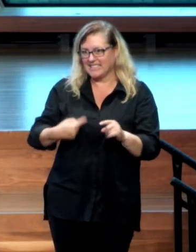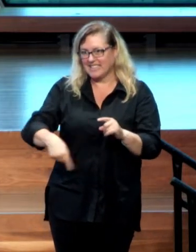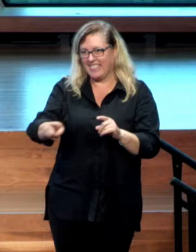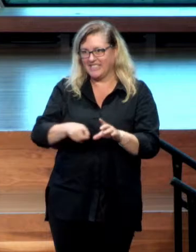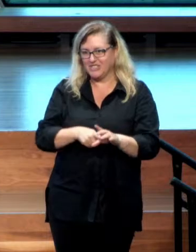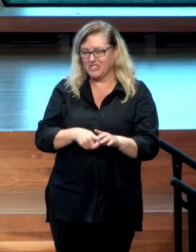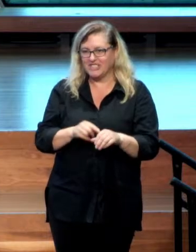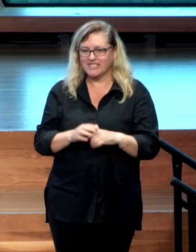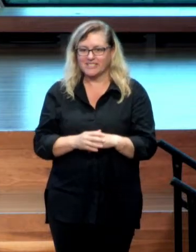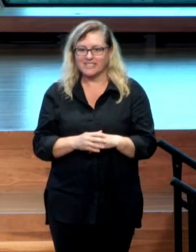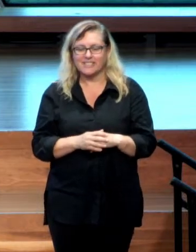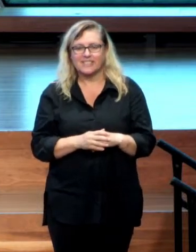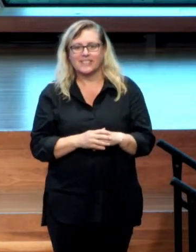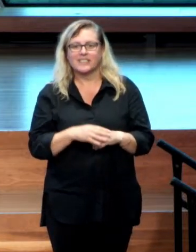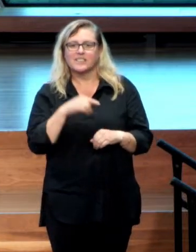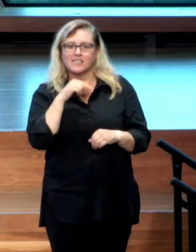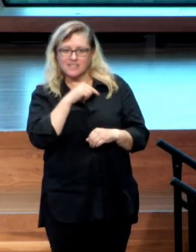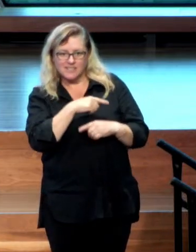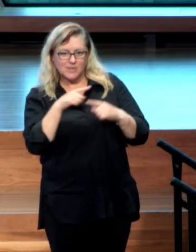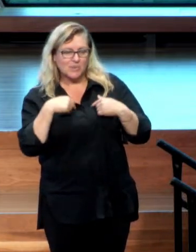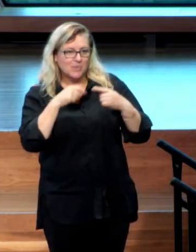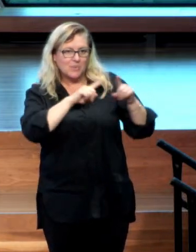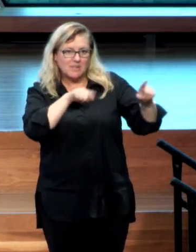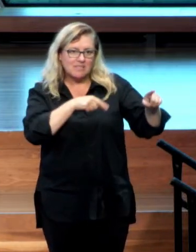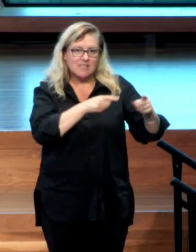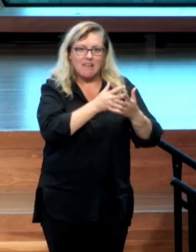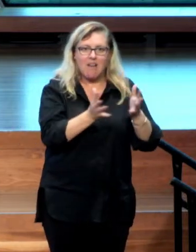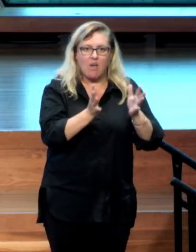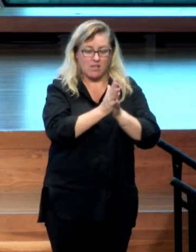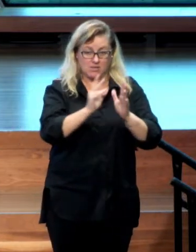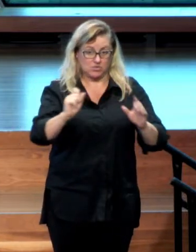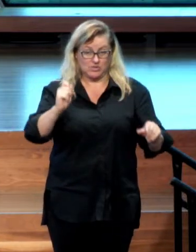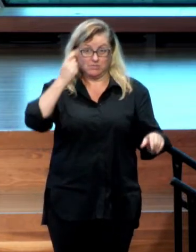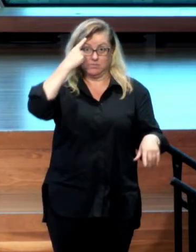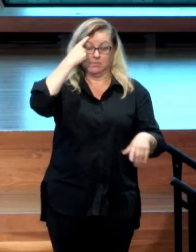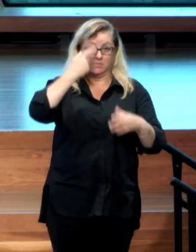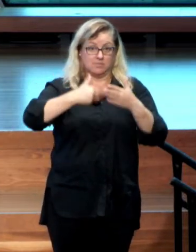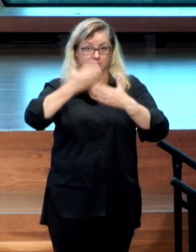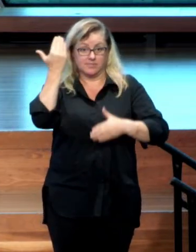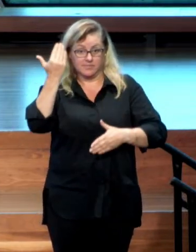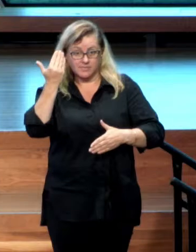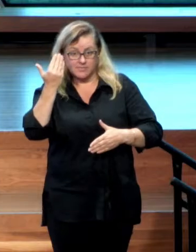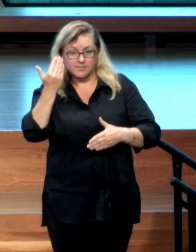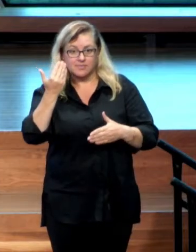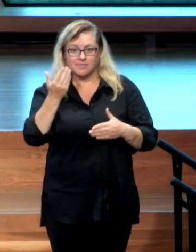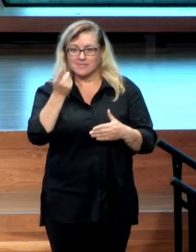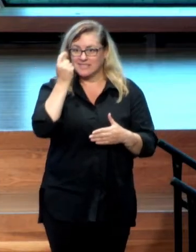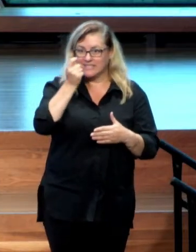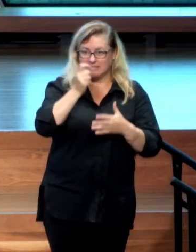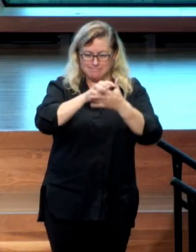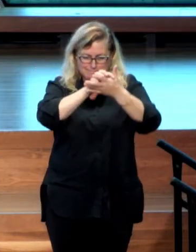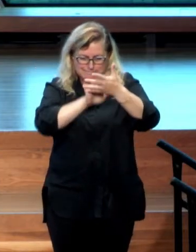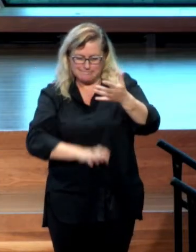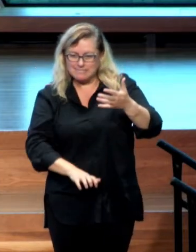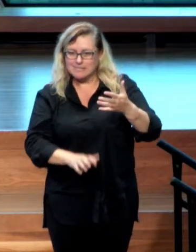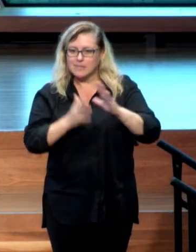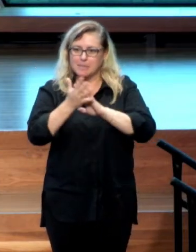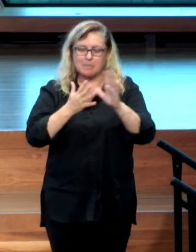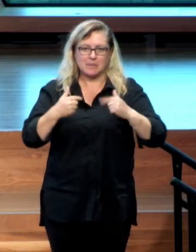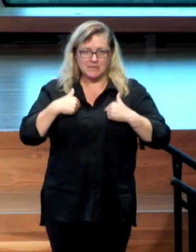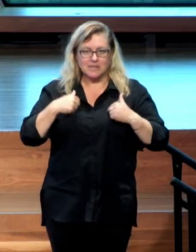We Who Hunt the Hollow is a story that came to me out of nowhere, almost fully formed, like I was meant to write